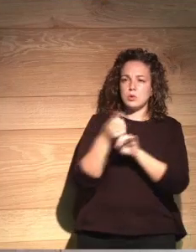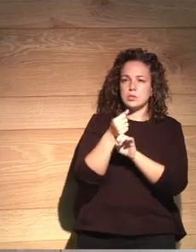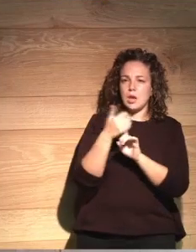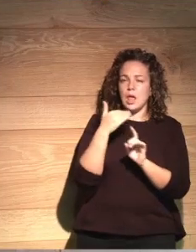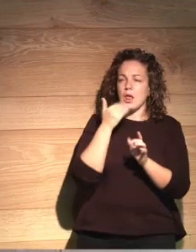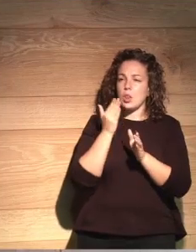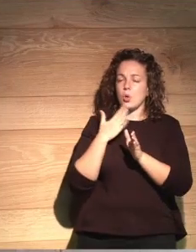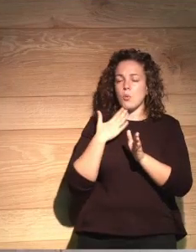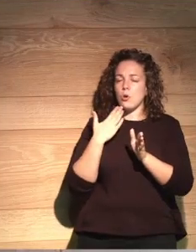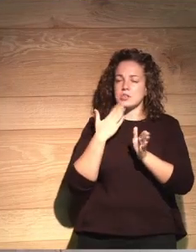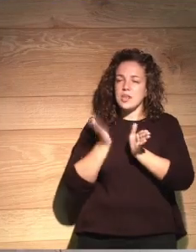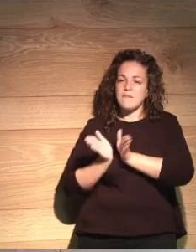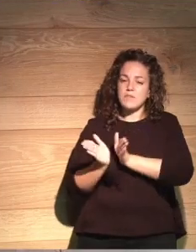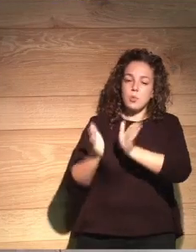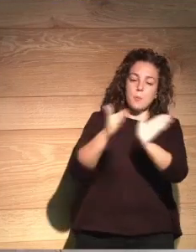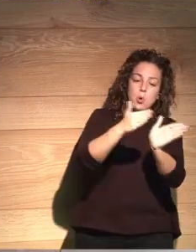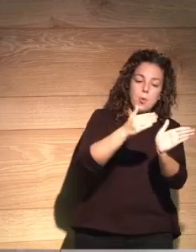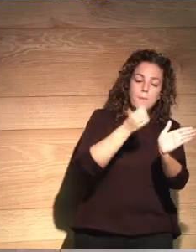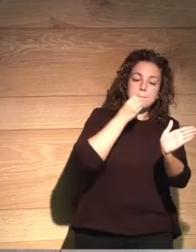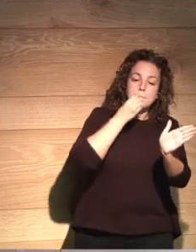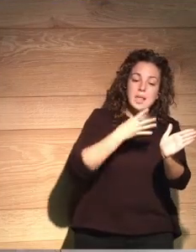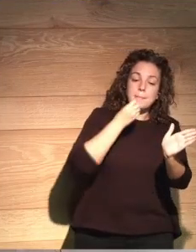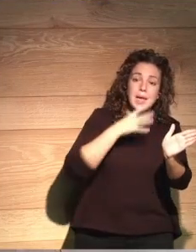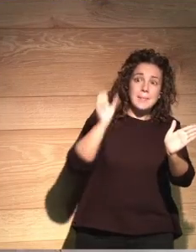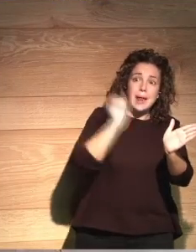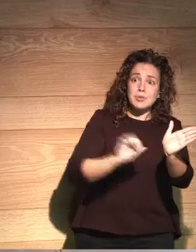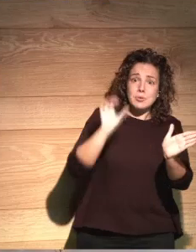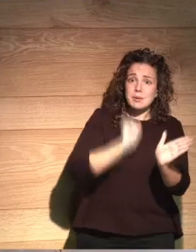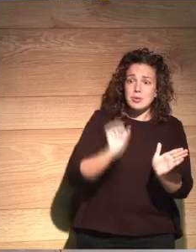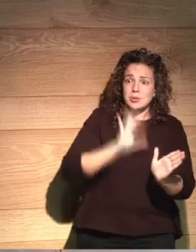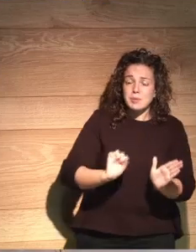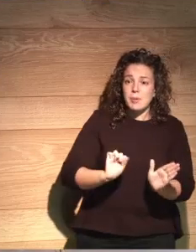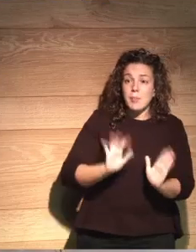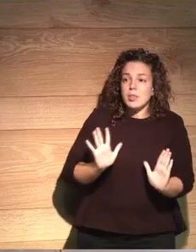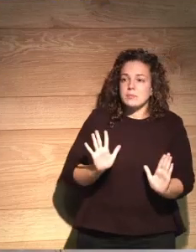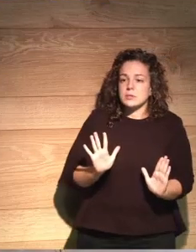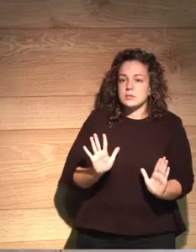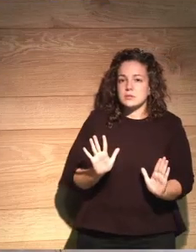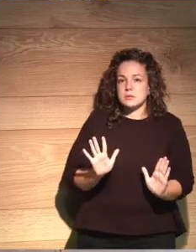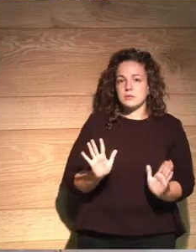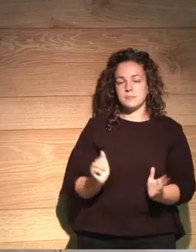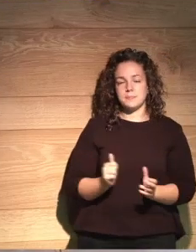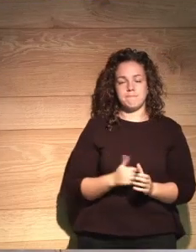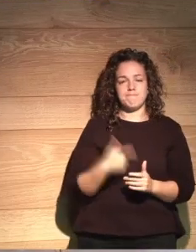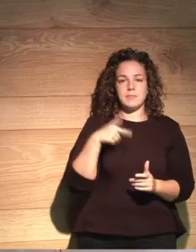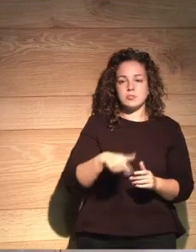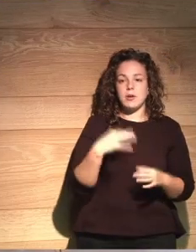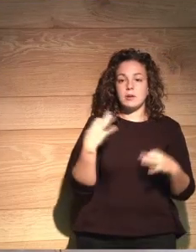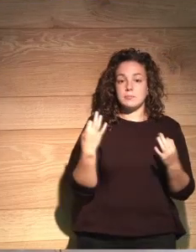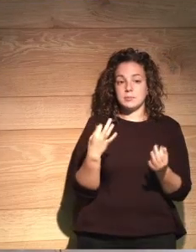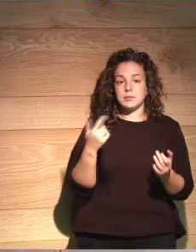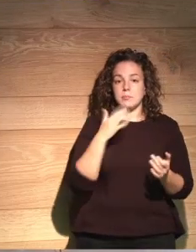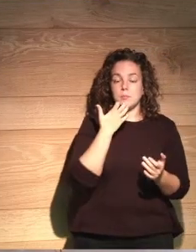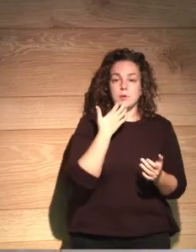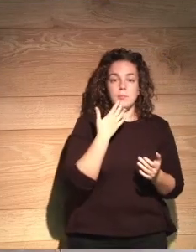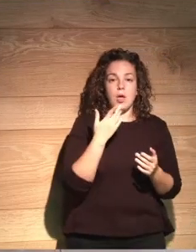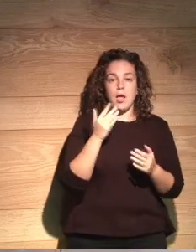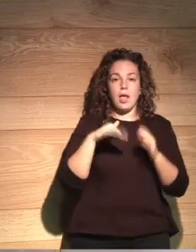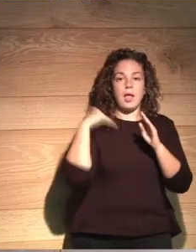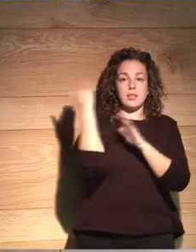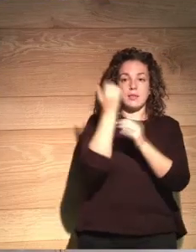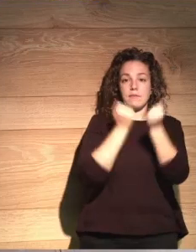you find this curve effect or curve type effect? So everything goes very, very well, fantastically,